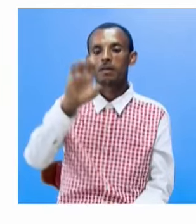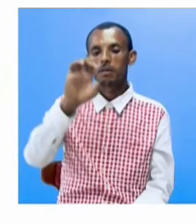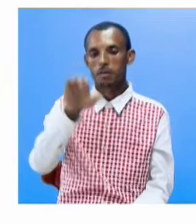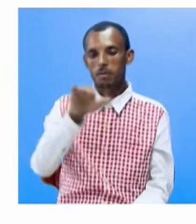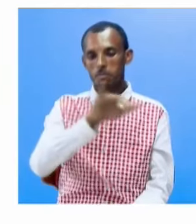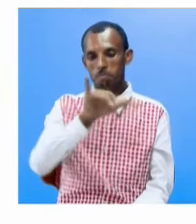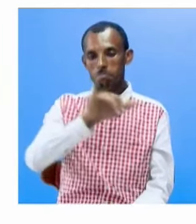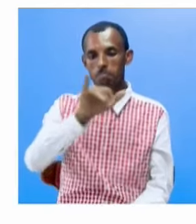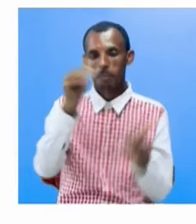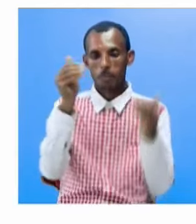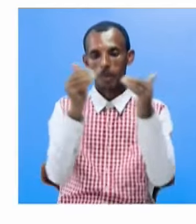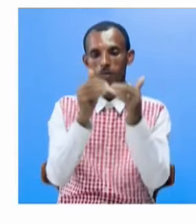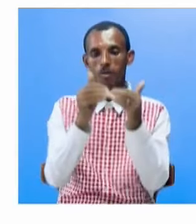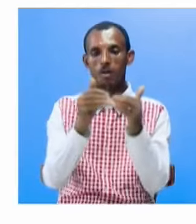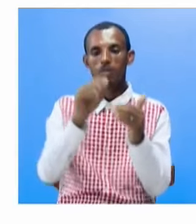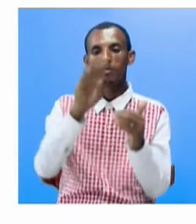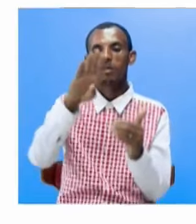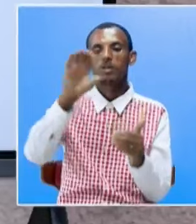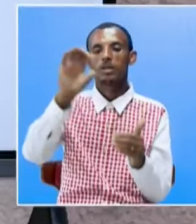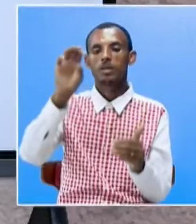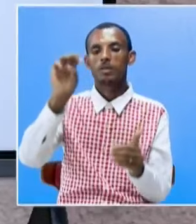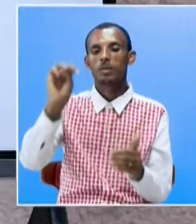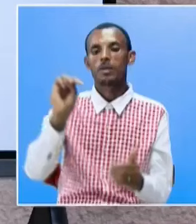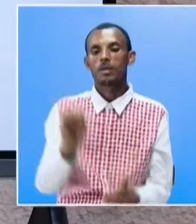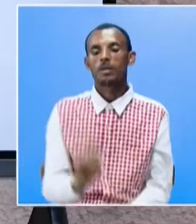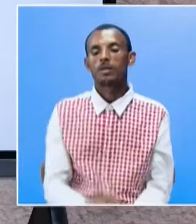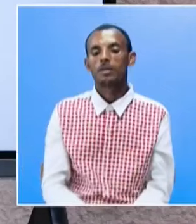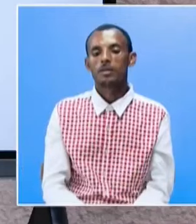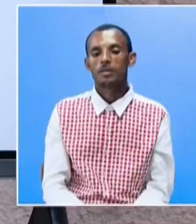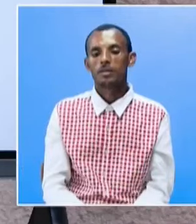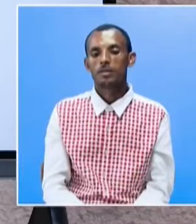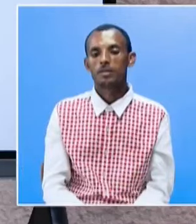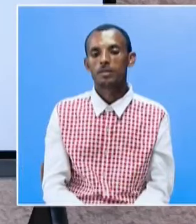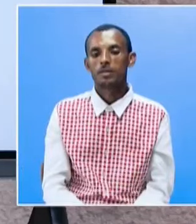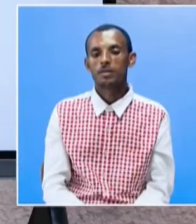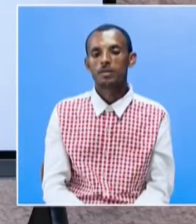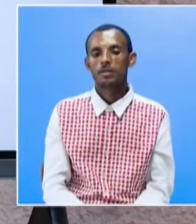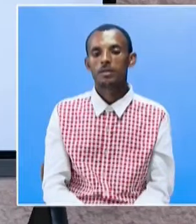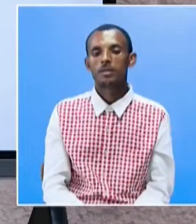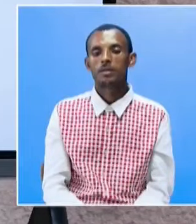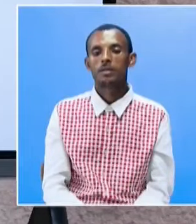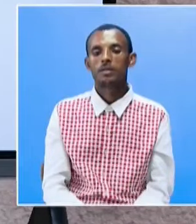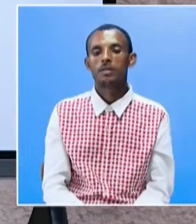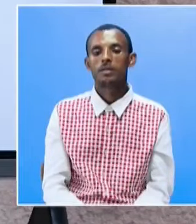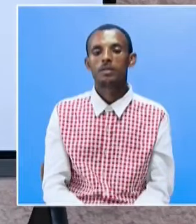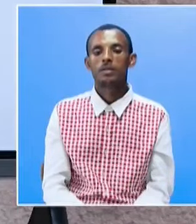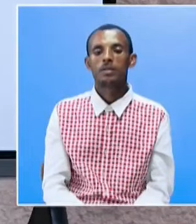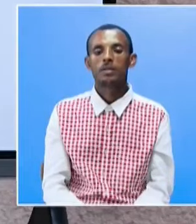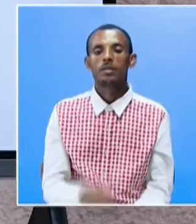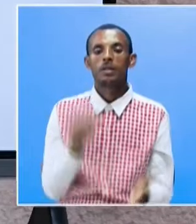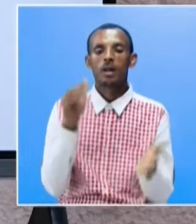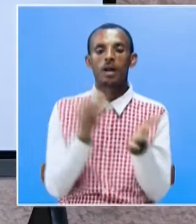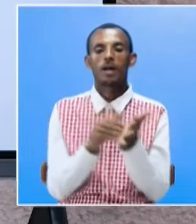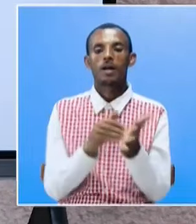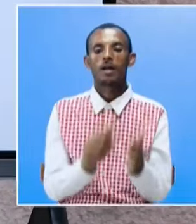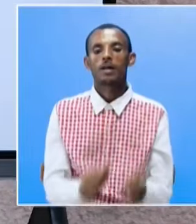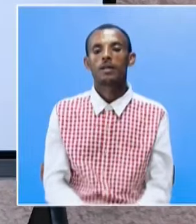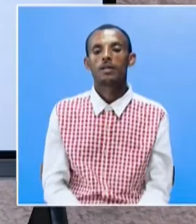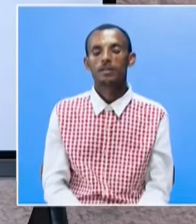same. So the length of DE is this 4 centimeter. Again,